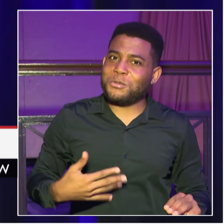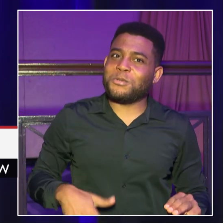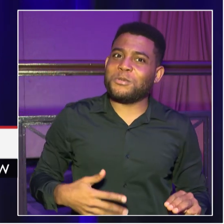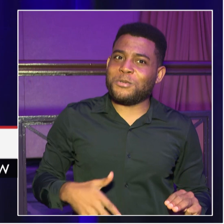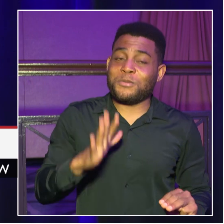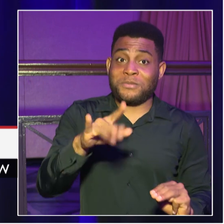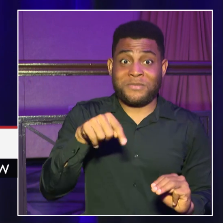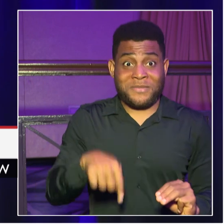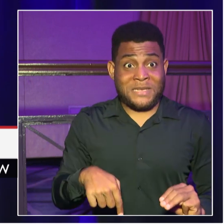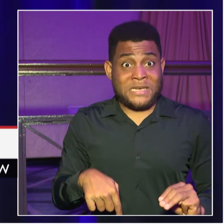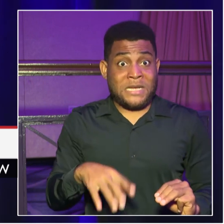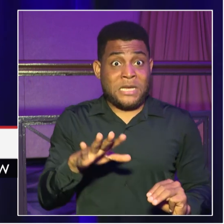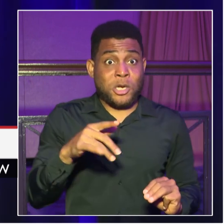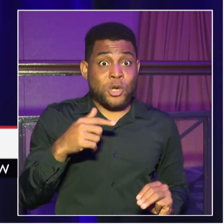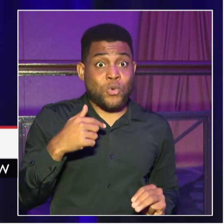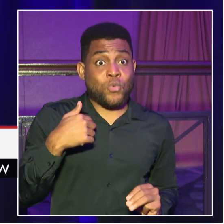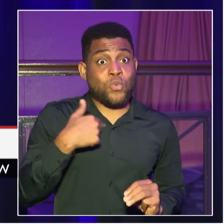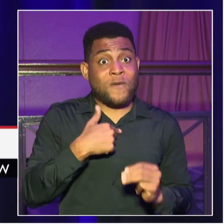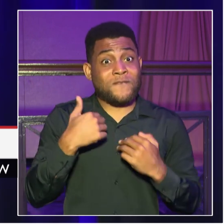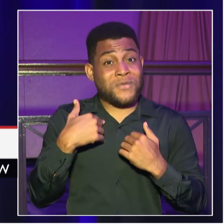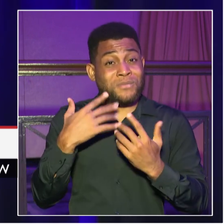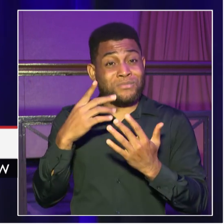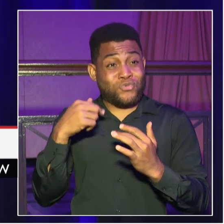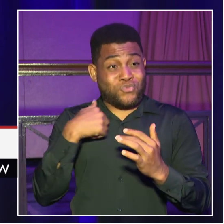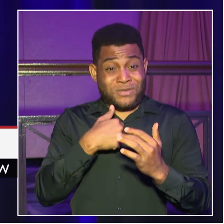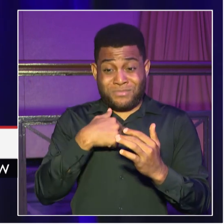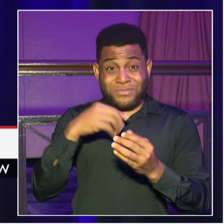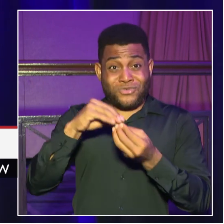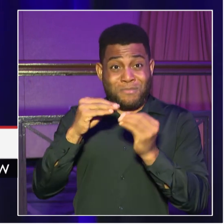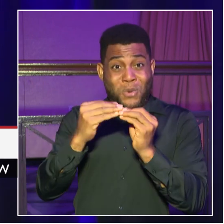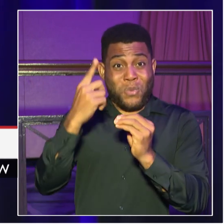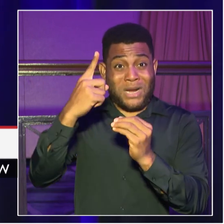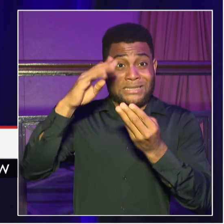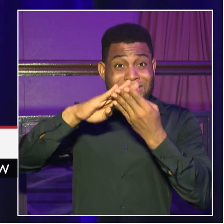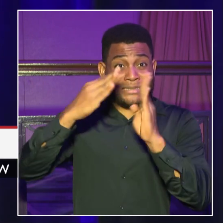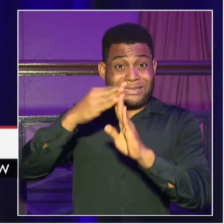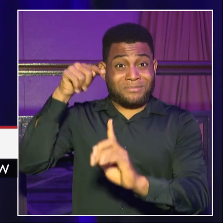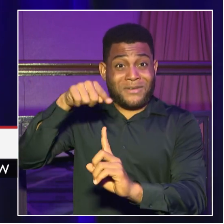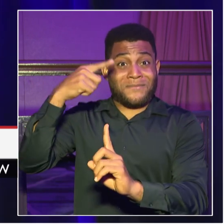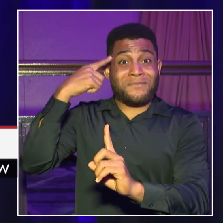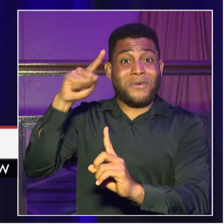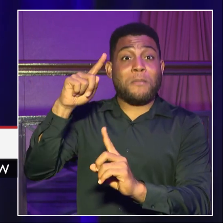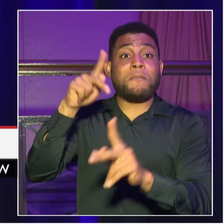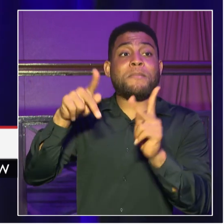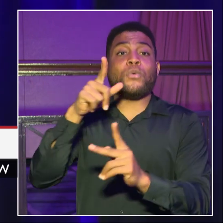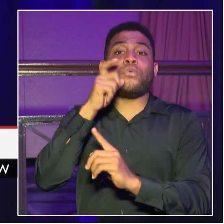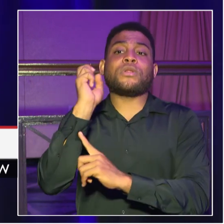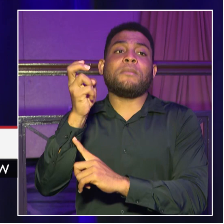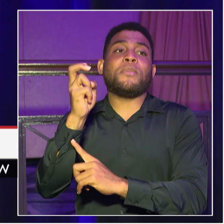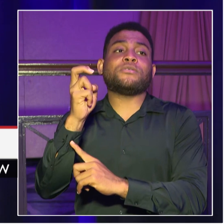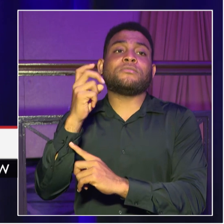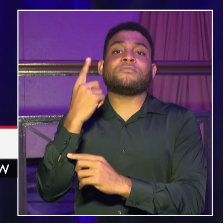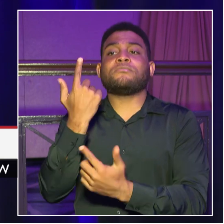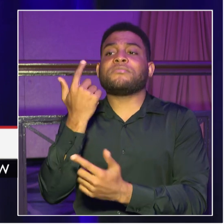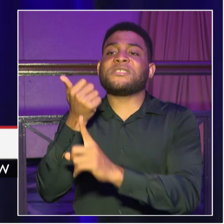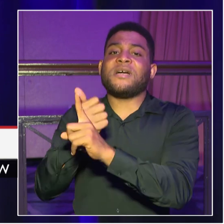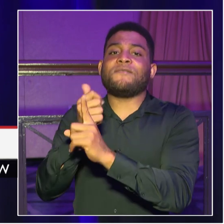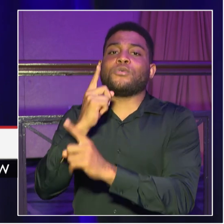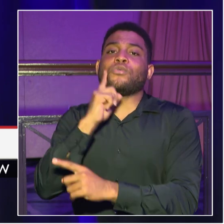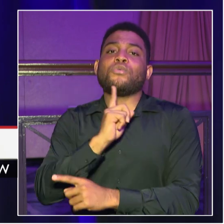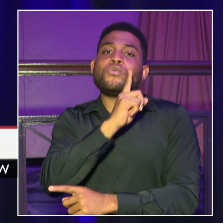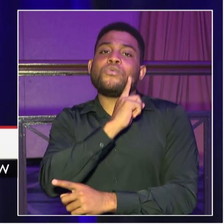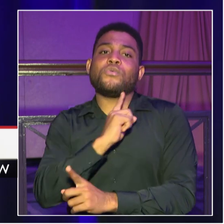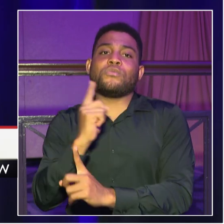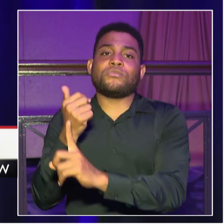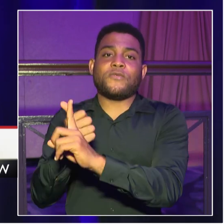city for solo travelers. And we want to build on that because we want people to know that they can come here, they